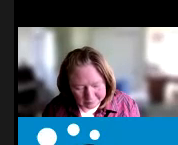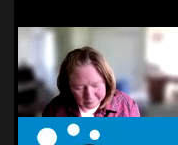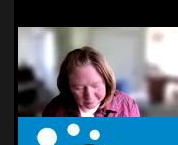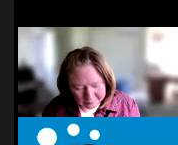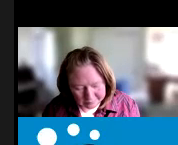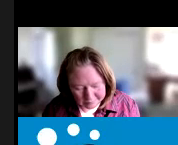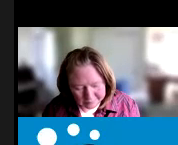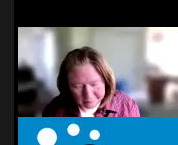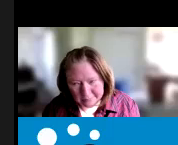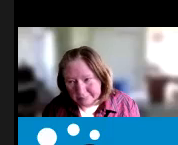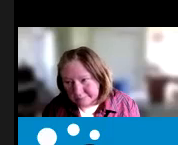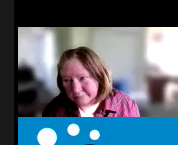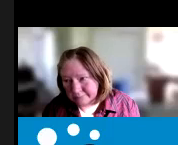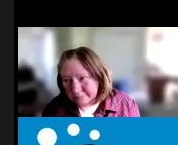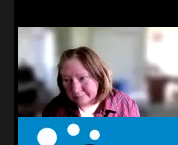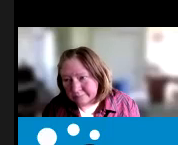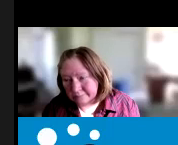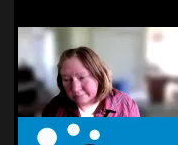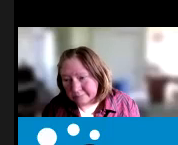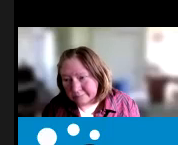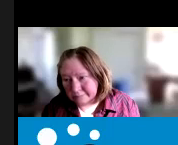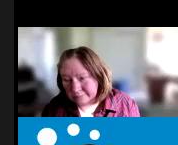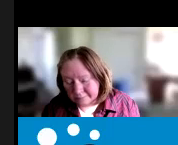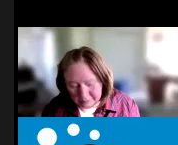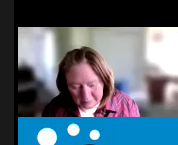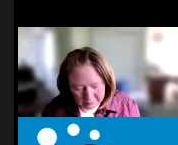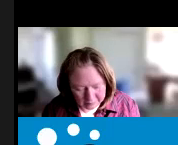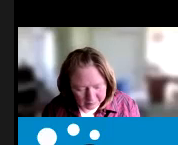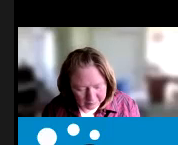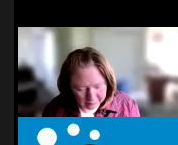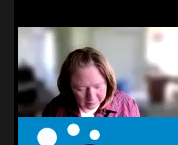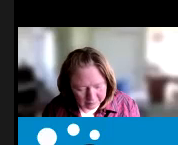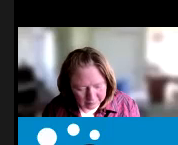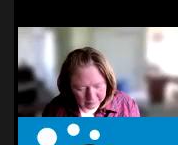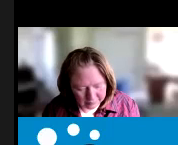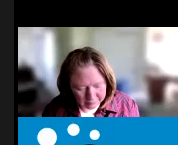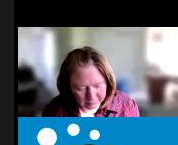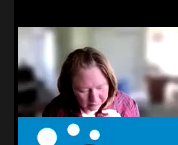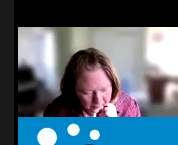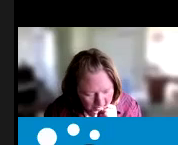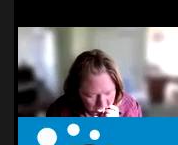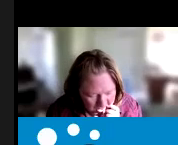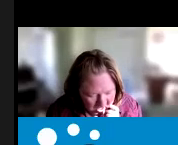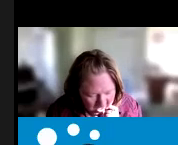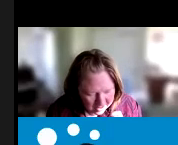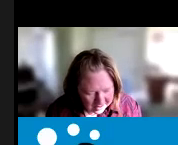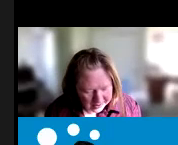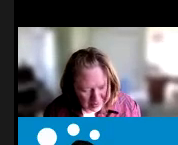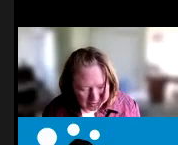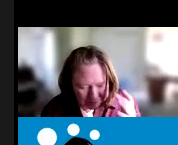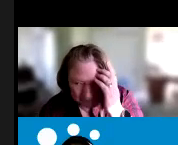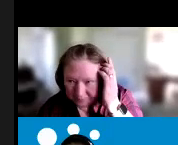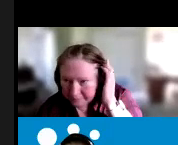violence at the home, um, you know, a plethora of other things that come along with that, right? So I think part of it